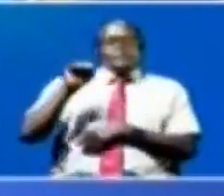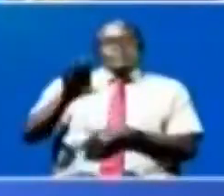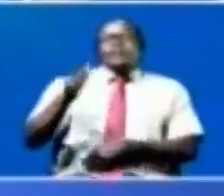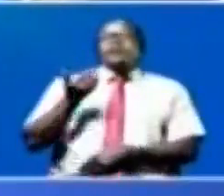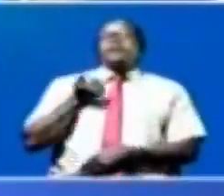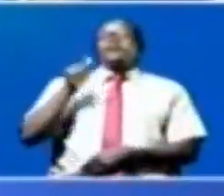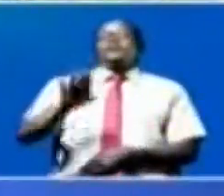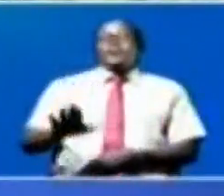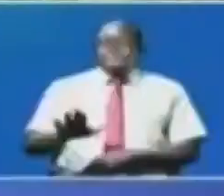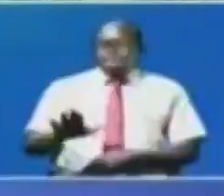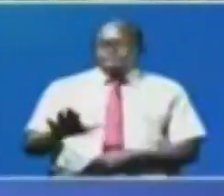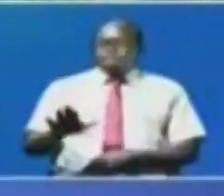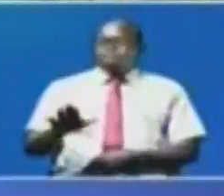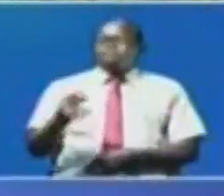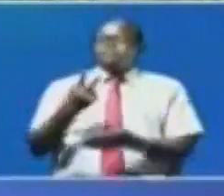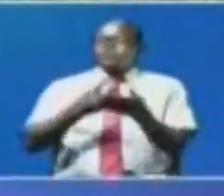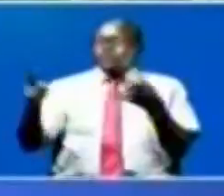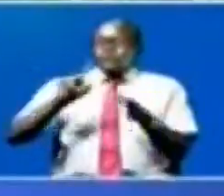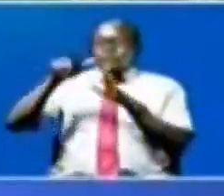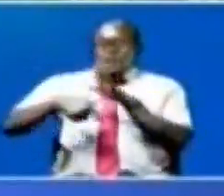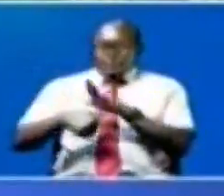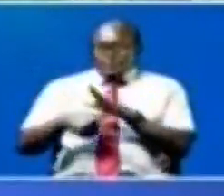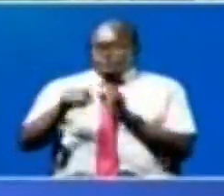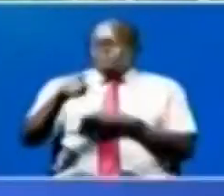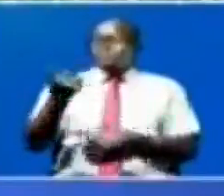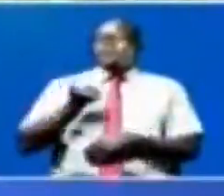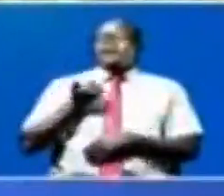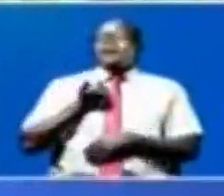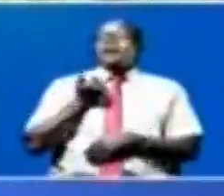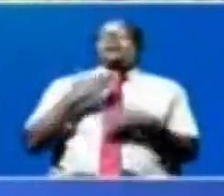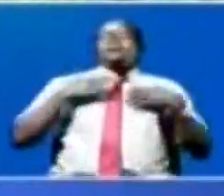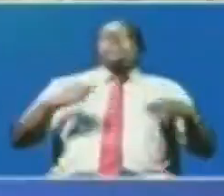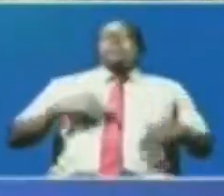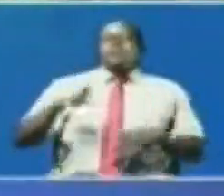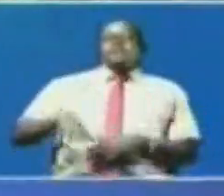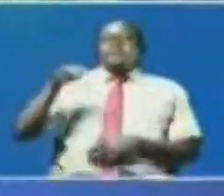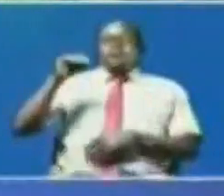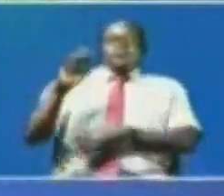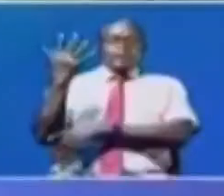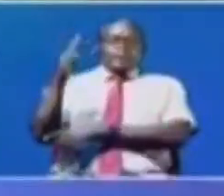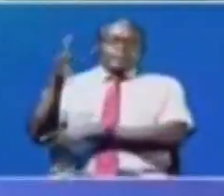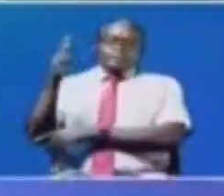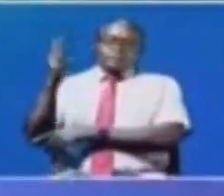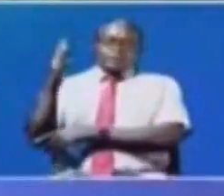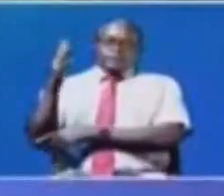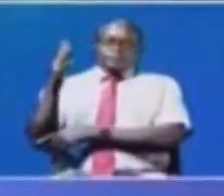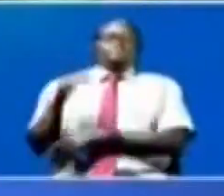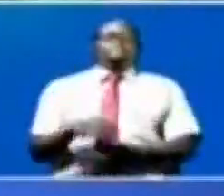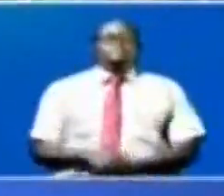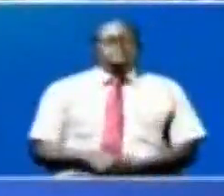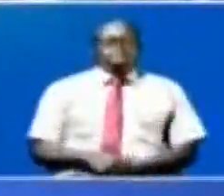their daughter. Less than 2 weeks later, Maribel's body was found at Upper Imenti Forest in Gitoro